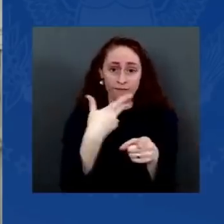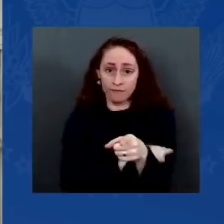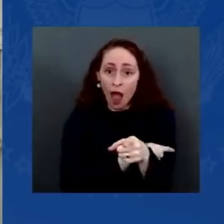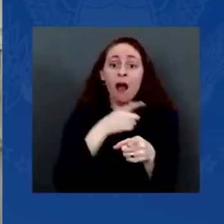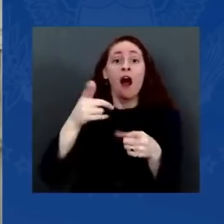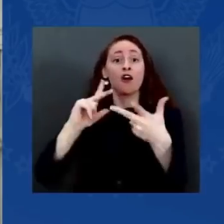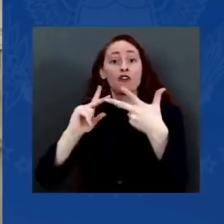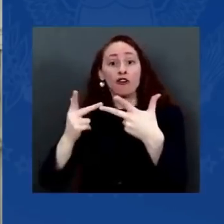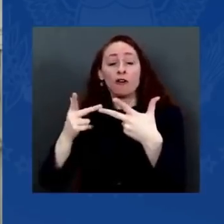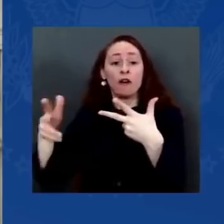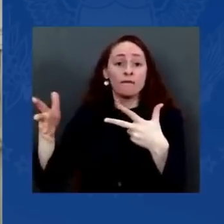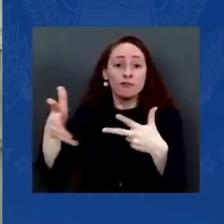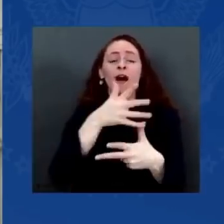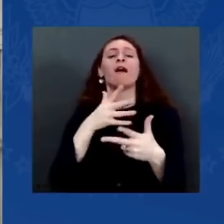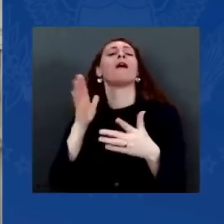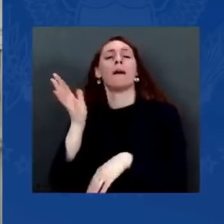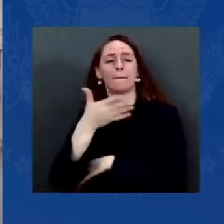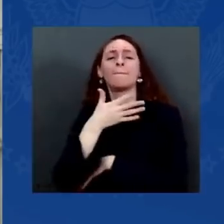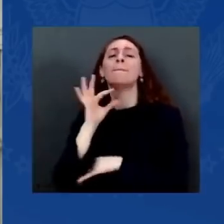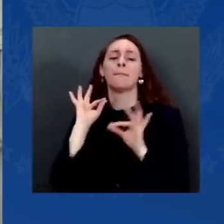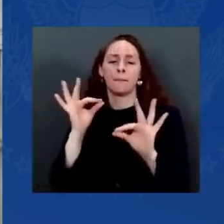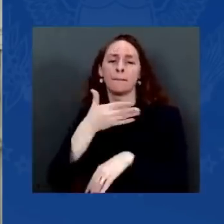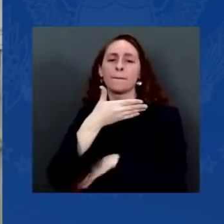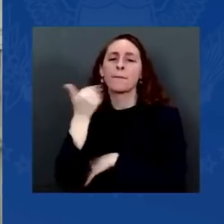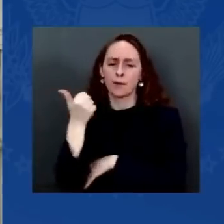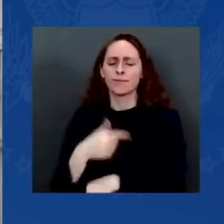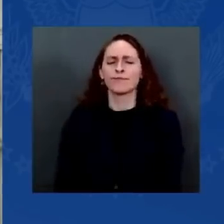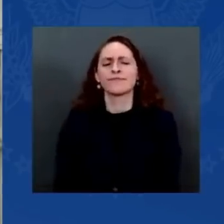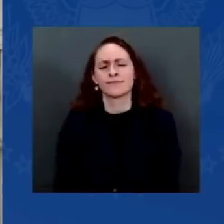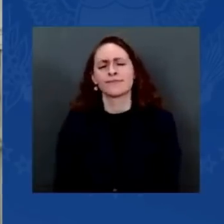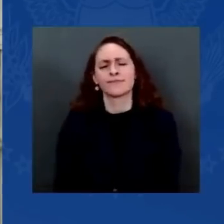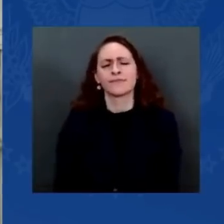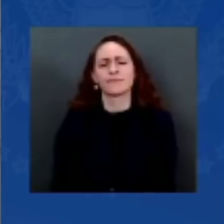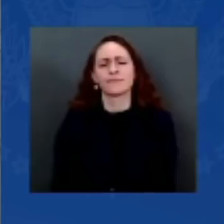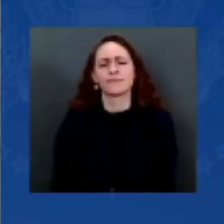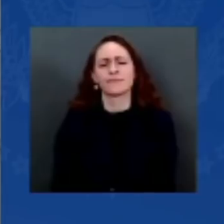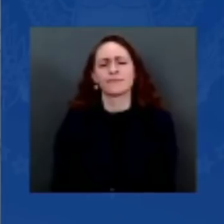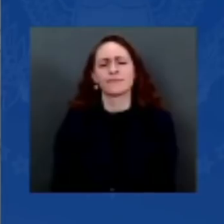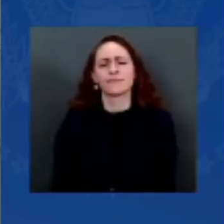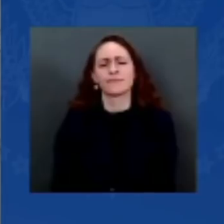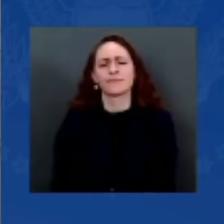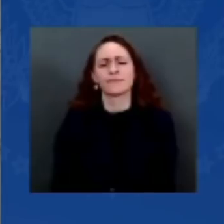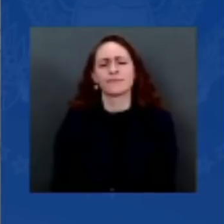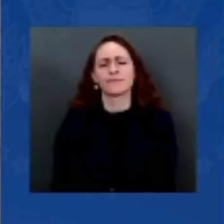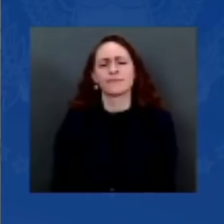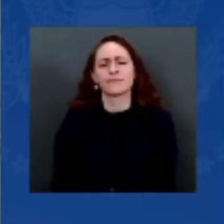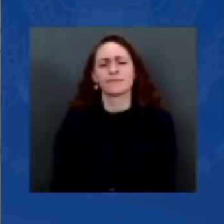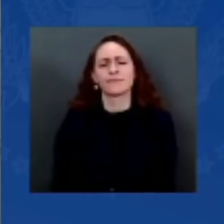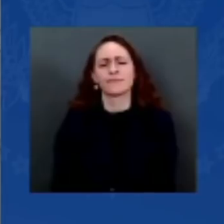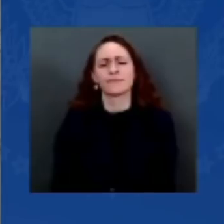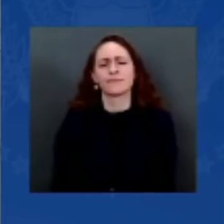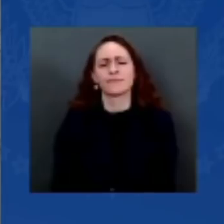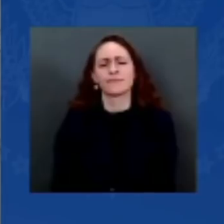know well, you should feel comfortable celebrating Christmas and the holidays as you planned it. Okay, that was a terrible